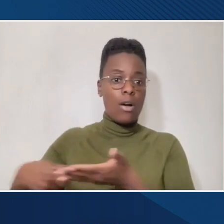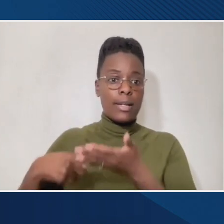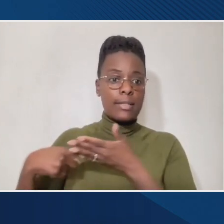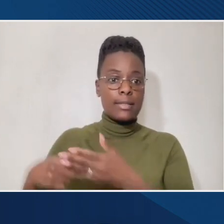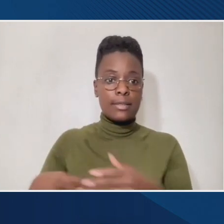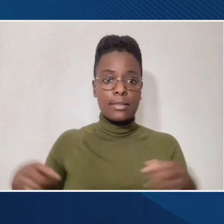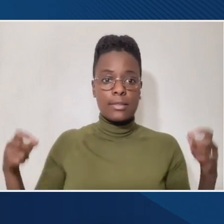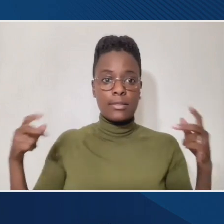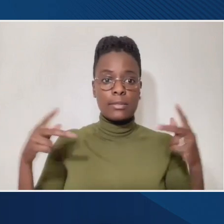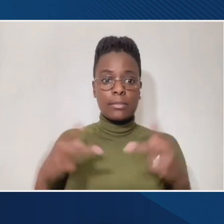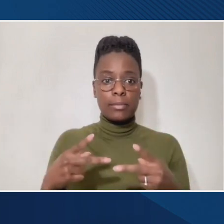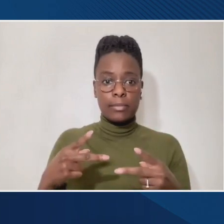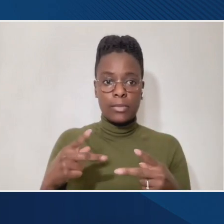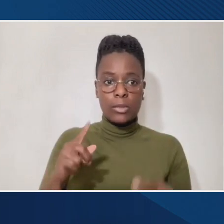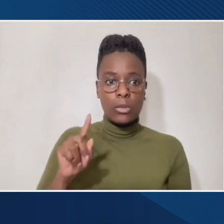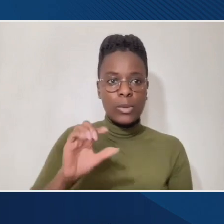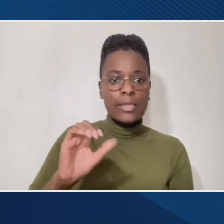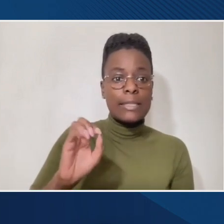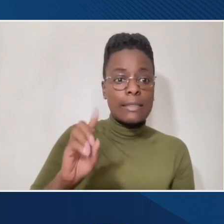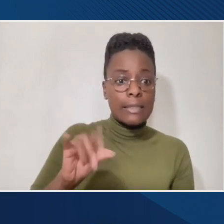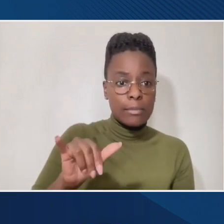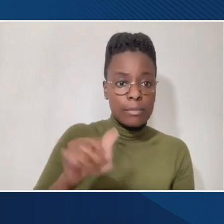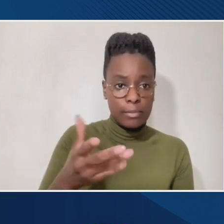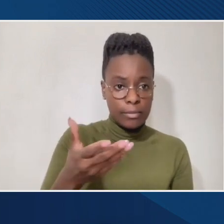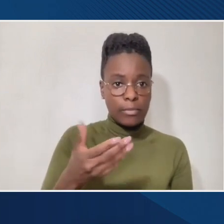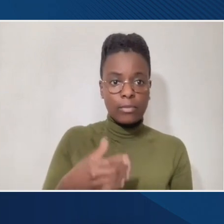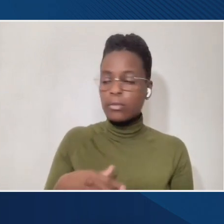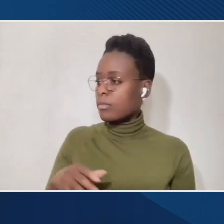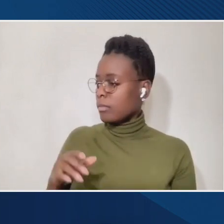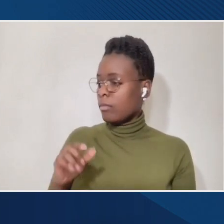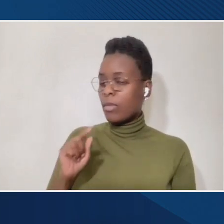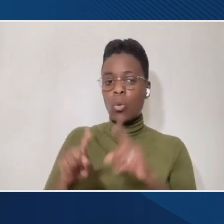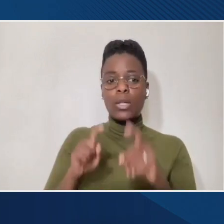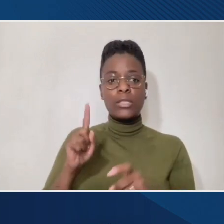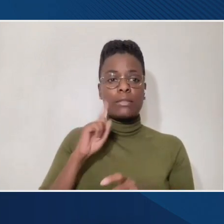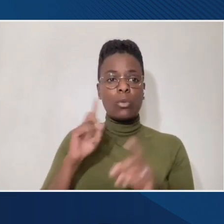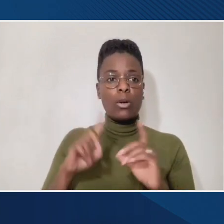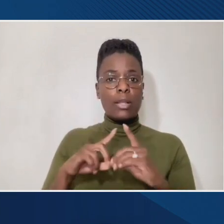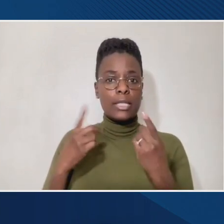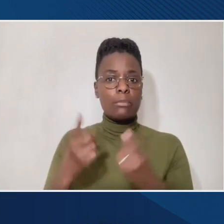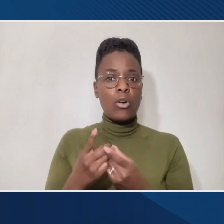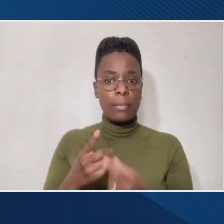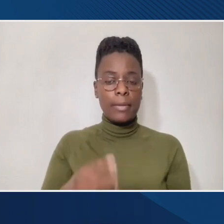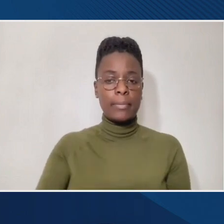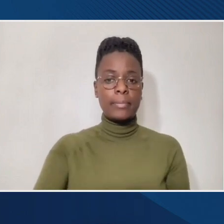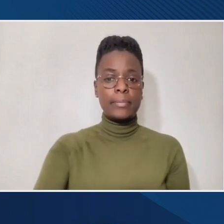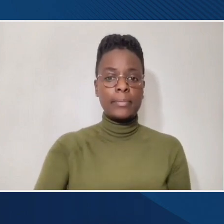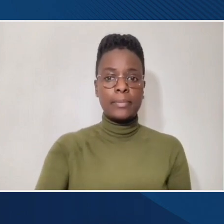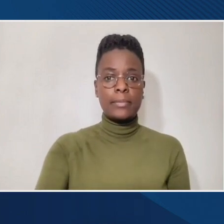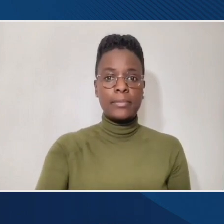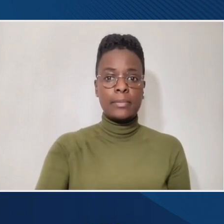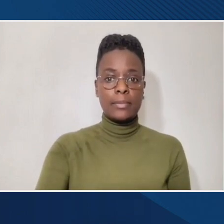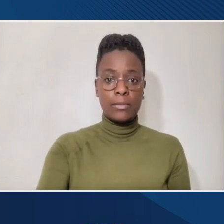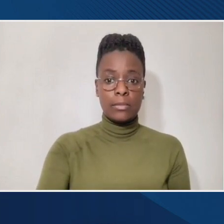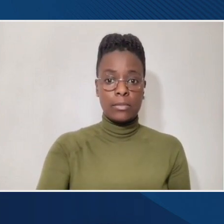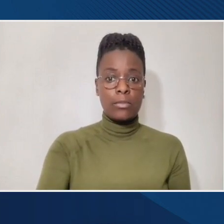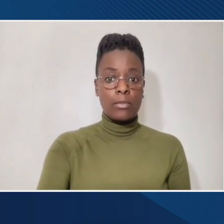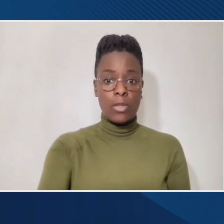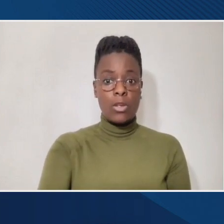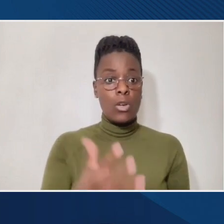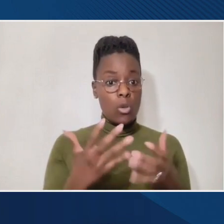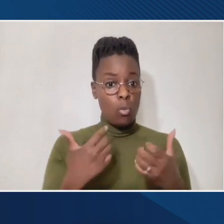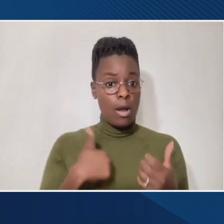Yes, Cindy. Crystal, just a question for the department. If you want us in with you, or if you want to send